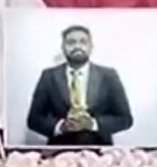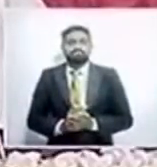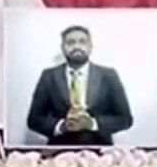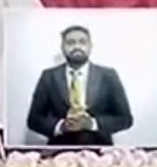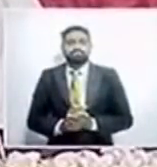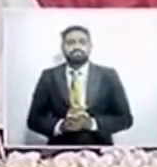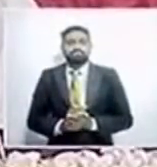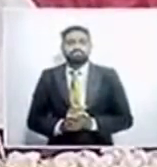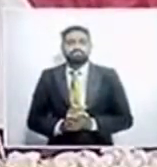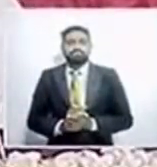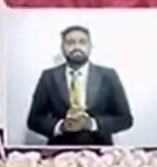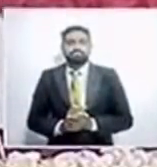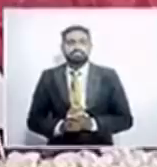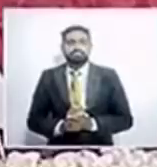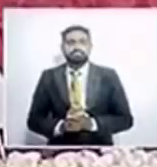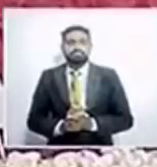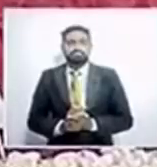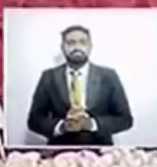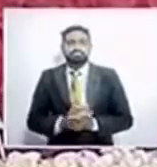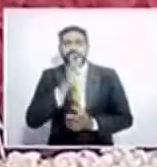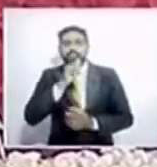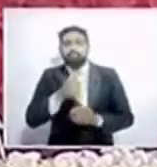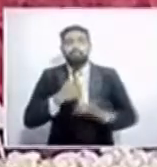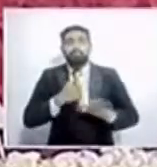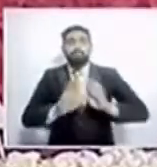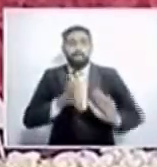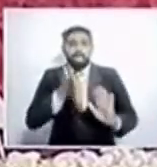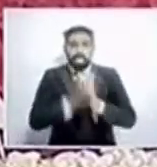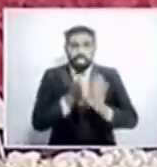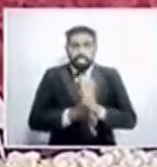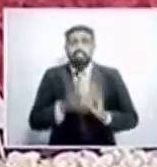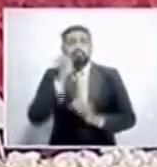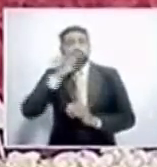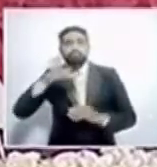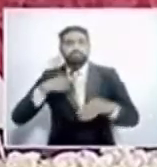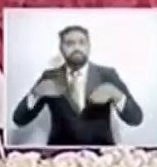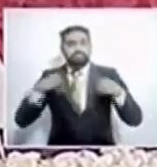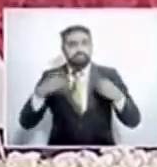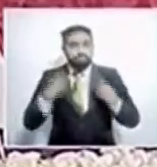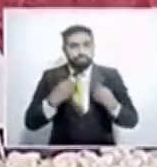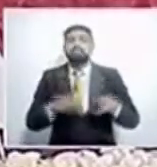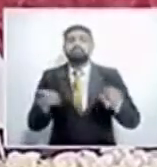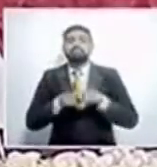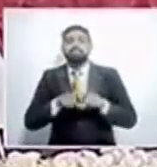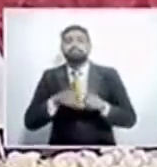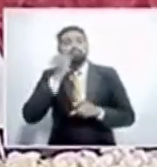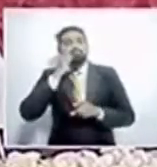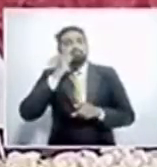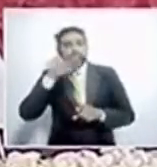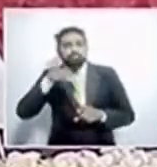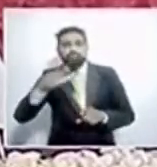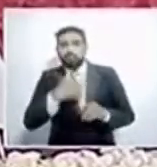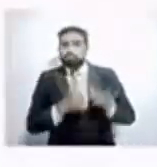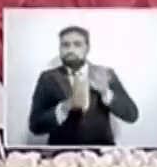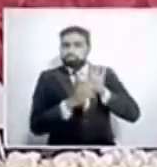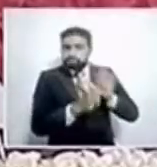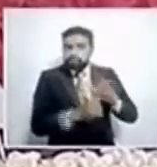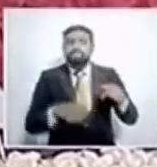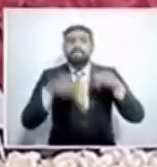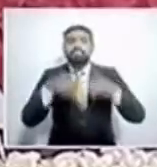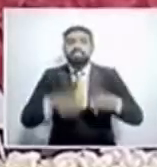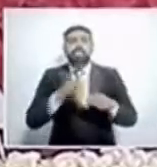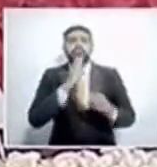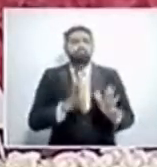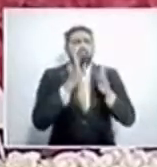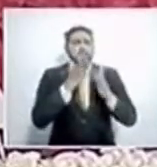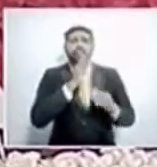Due to mismanagement of human resources and underappreciating the human resource, have led to intellectuals migrating. One of our main objectives is